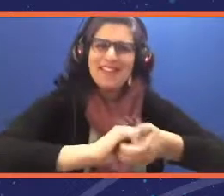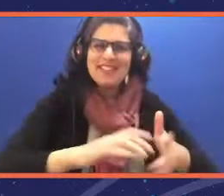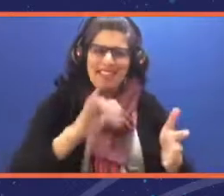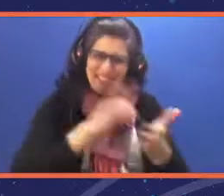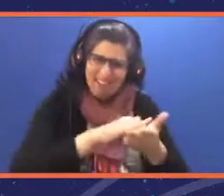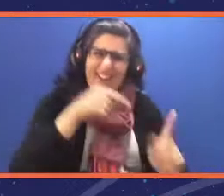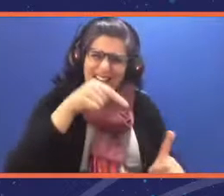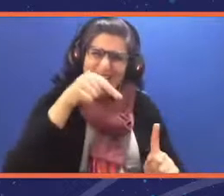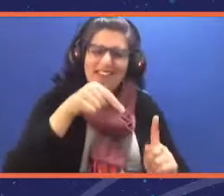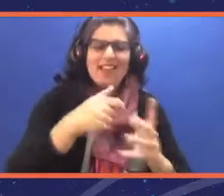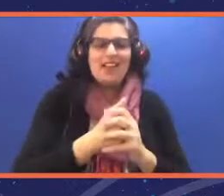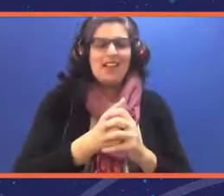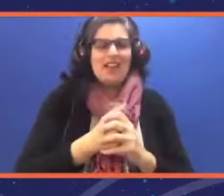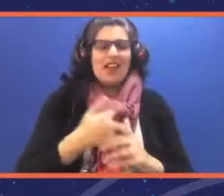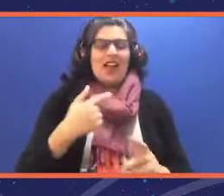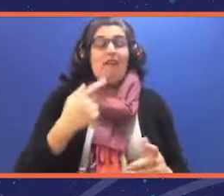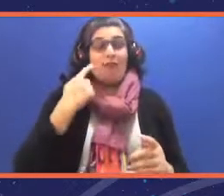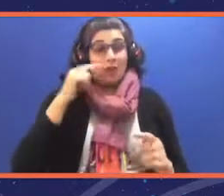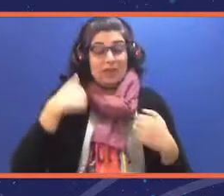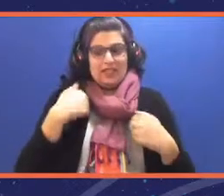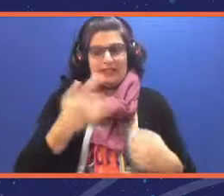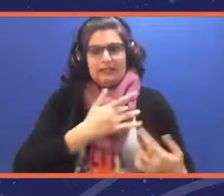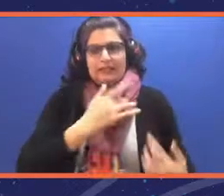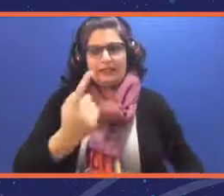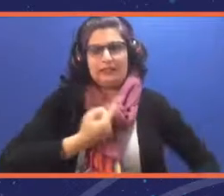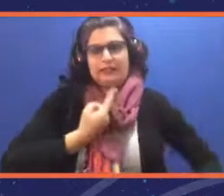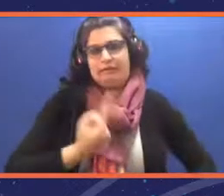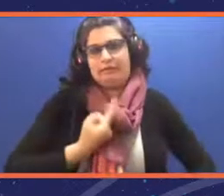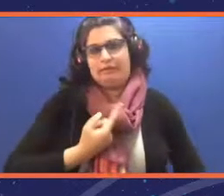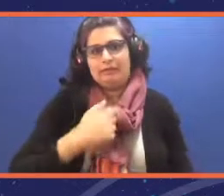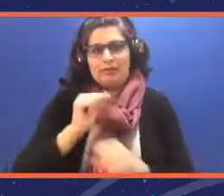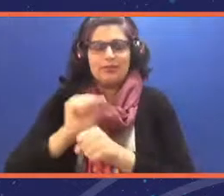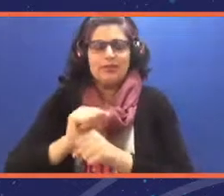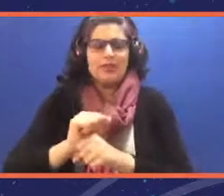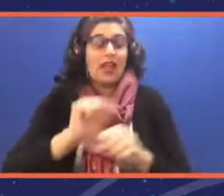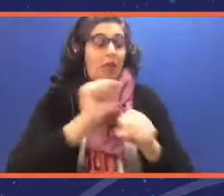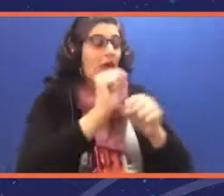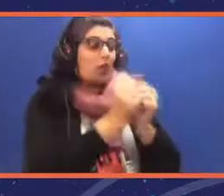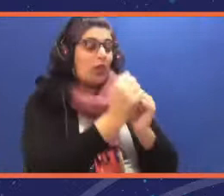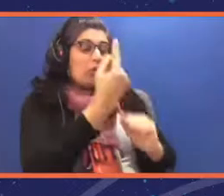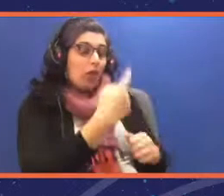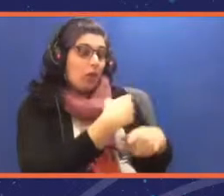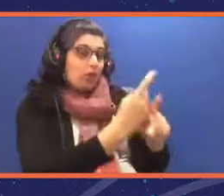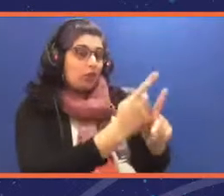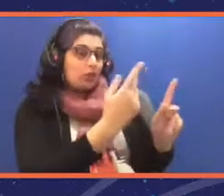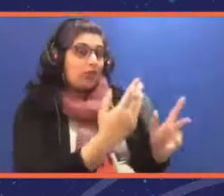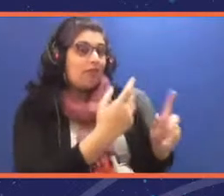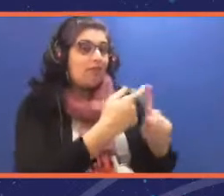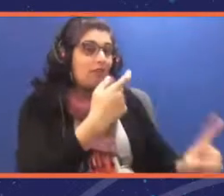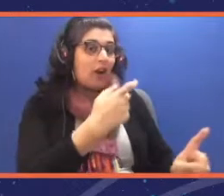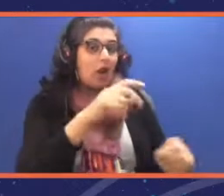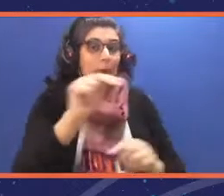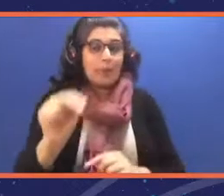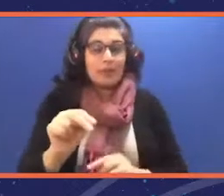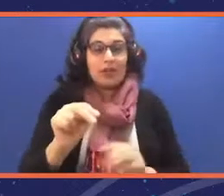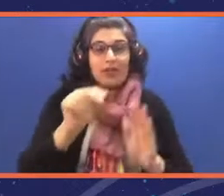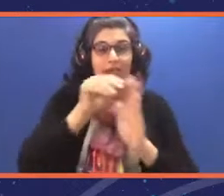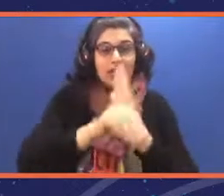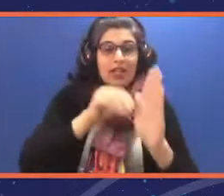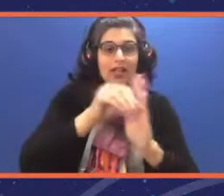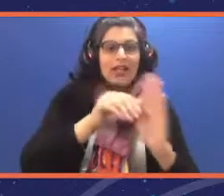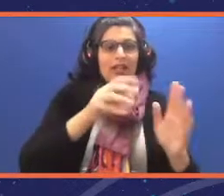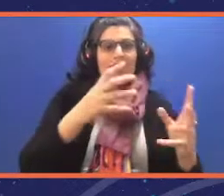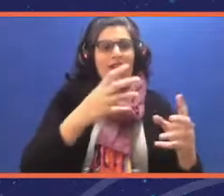was kind of working alone a lot. I worked with one producer from New Orleans, and he made all the instrumentals, but